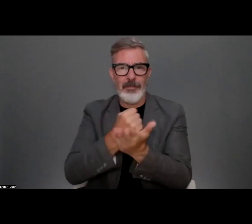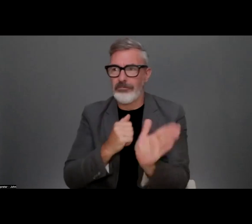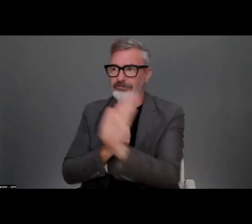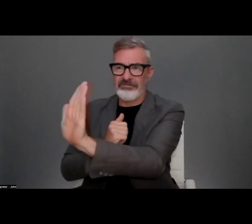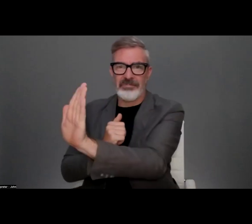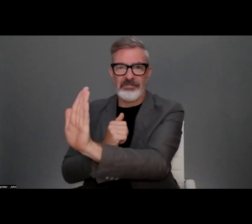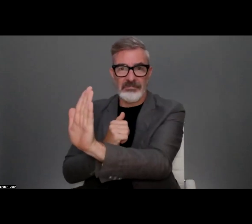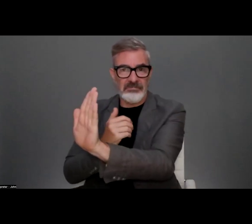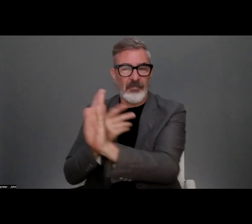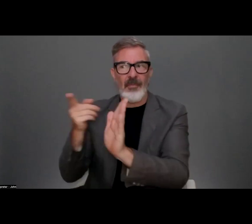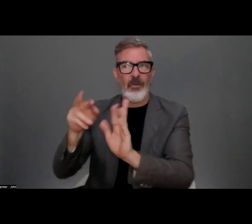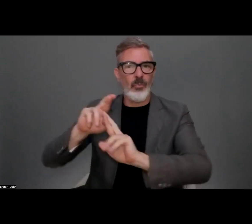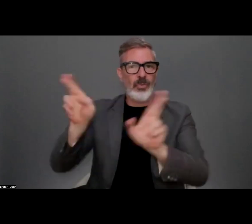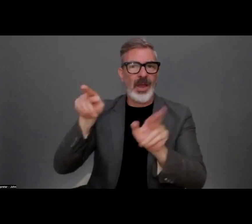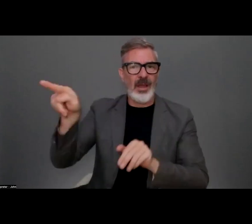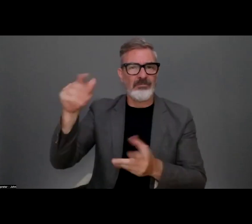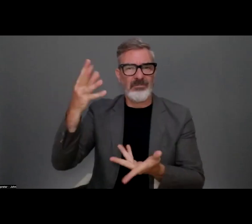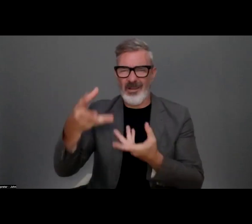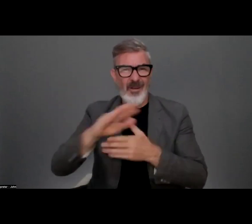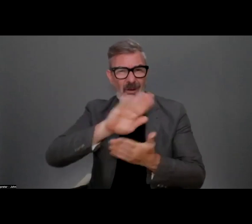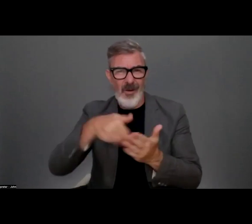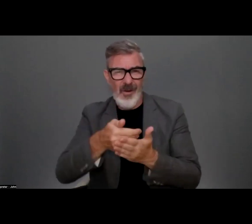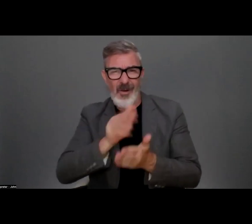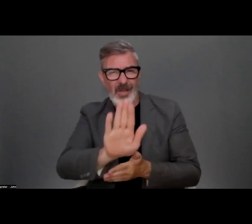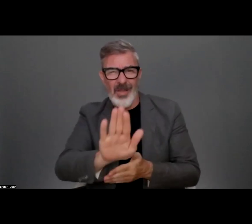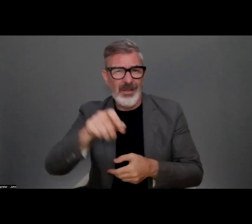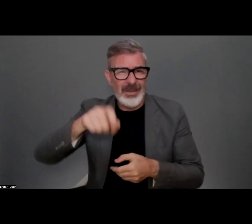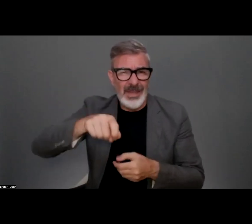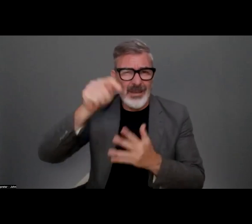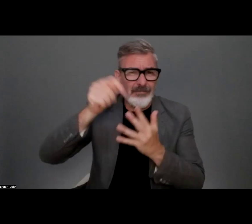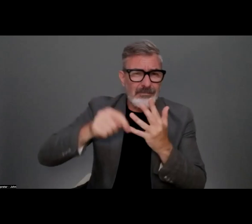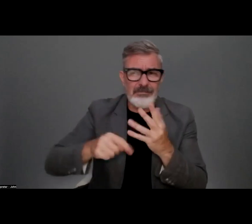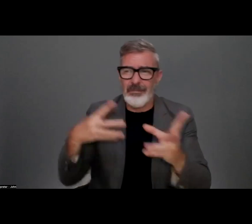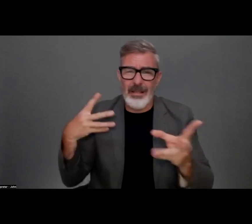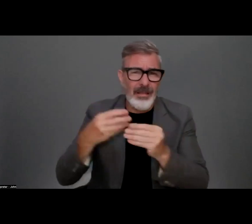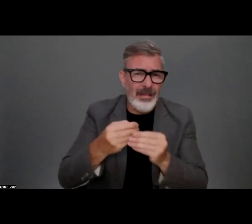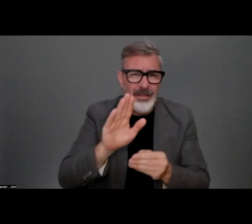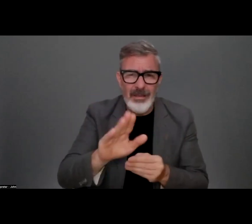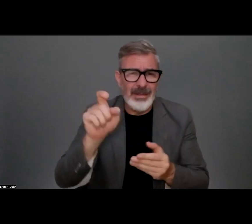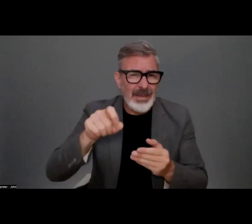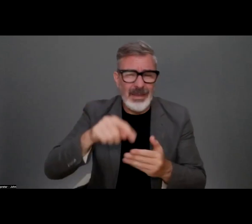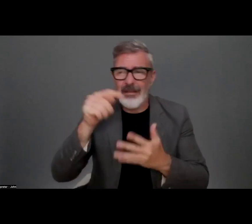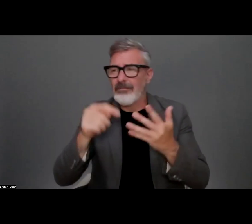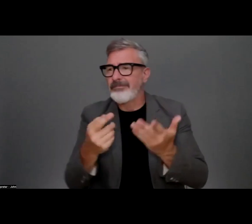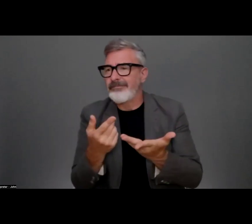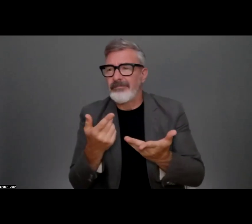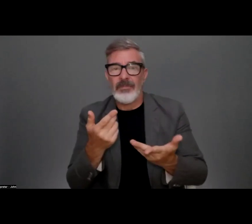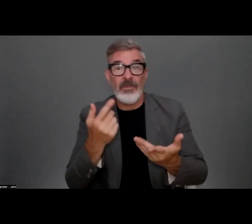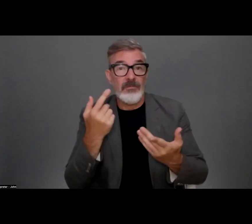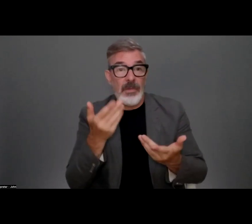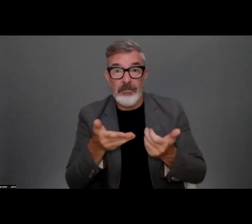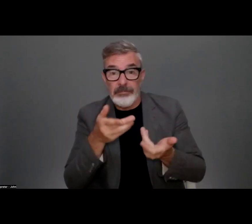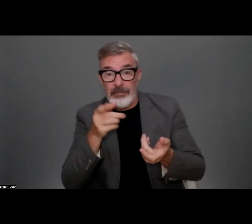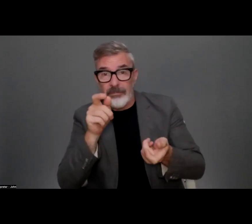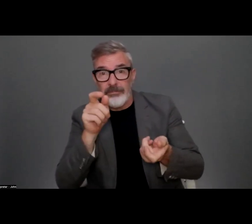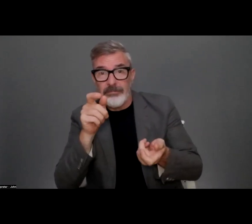it. And all the information is in there of past supports, what is successful, what's working,